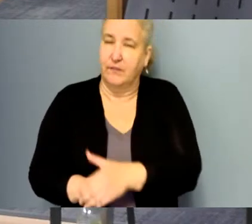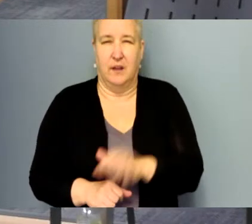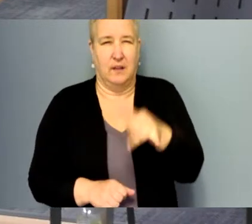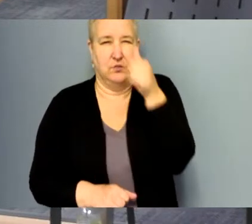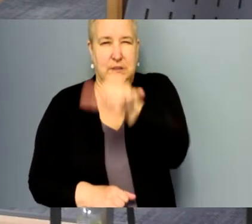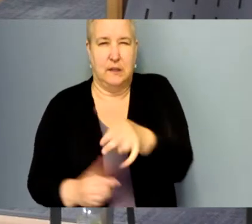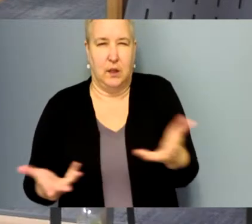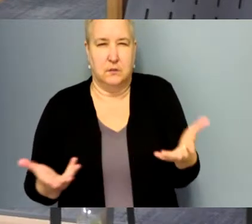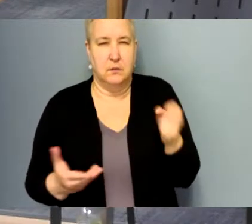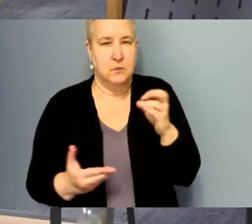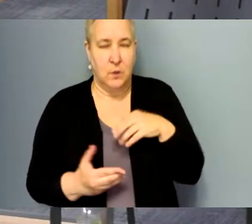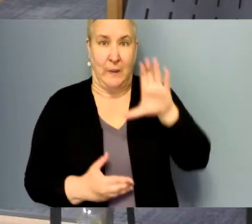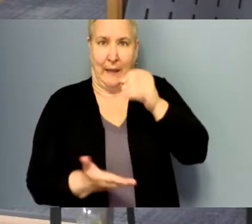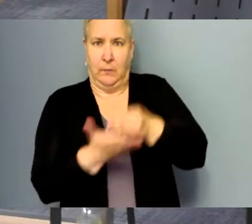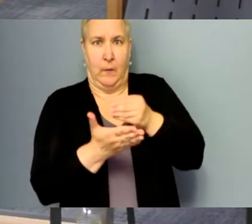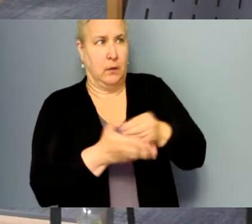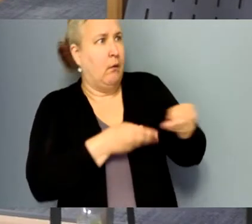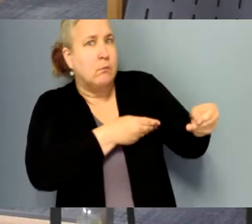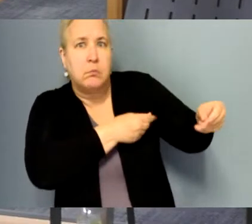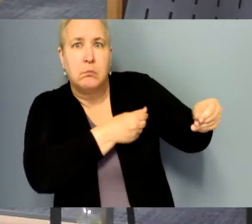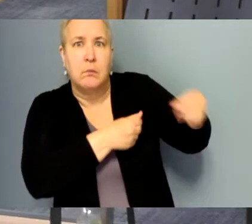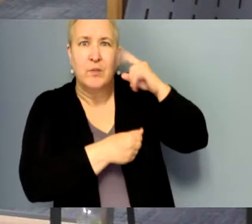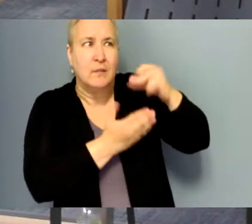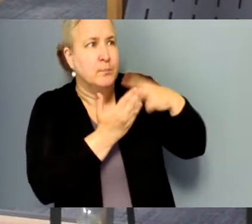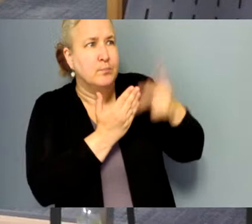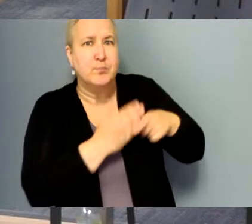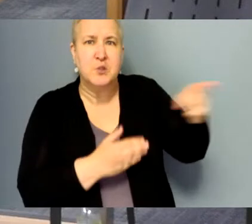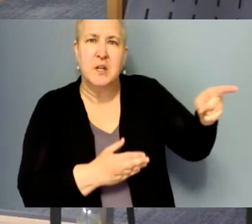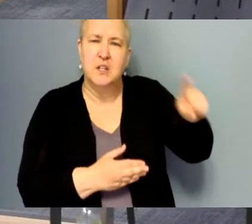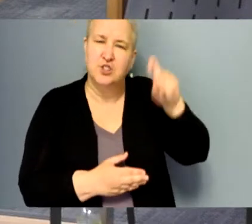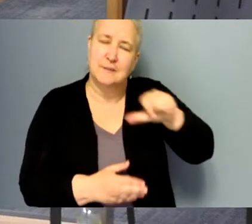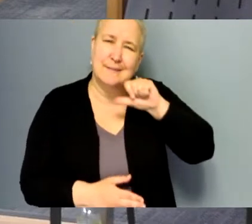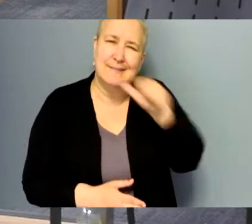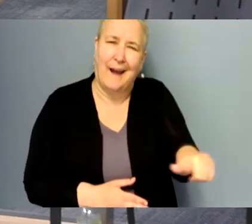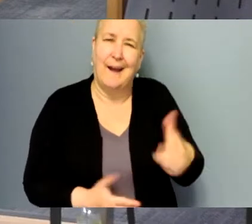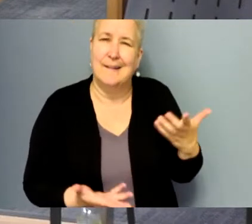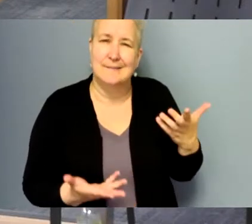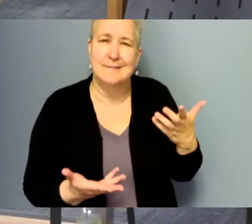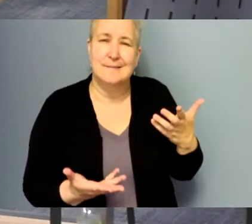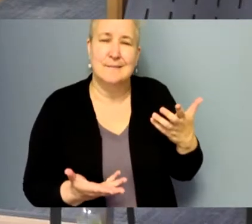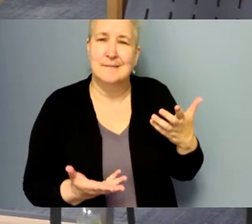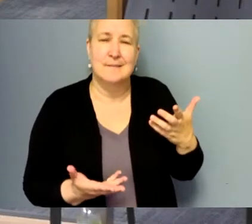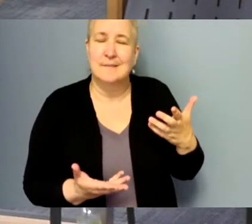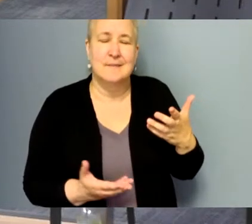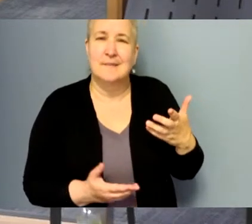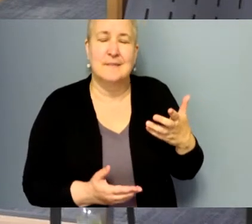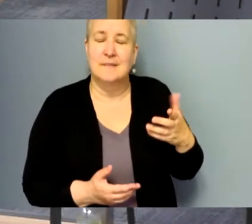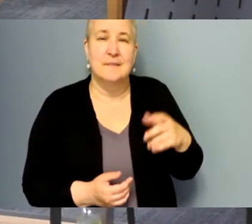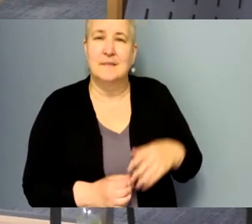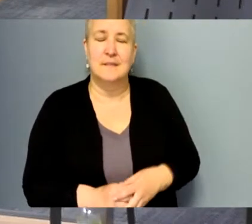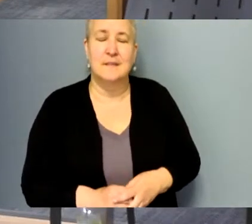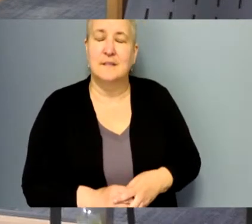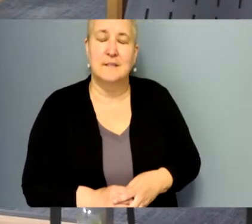ridiculous. And so county money should not be going to a program that is